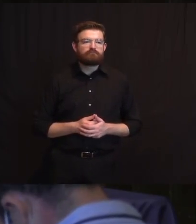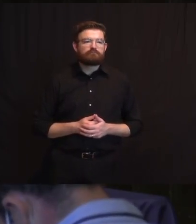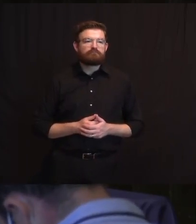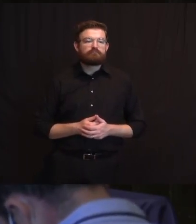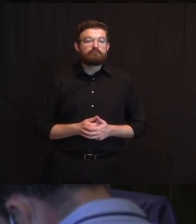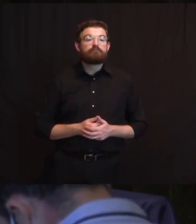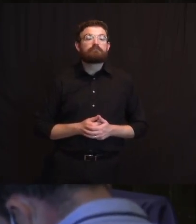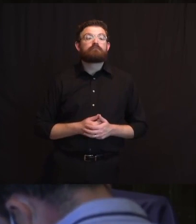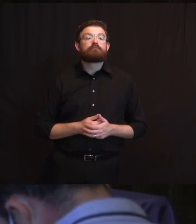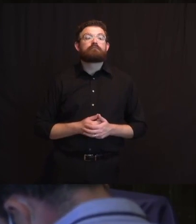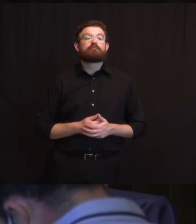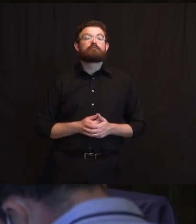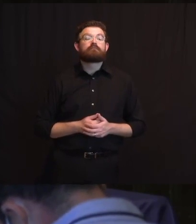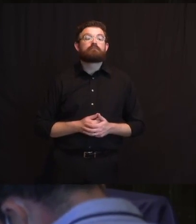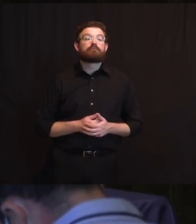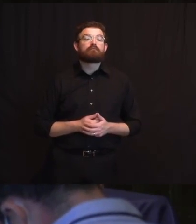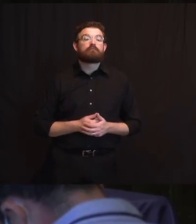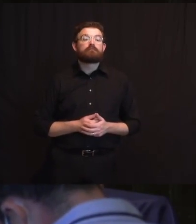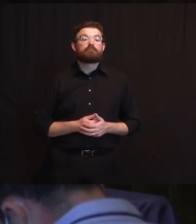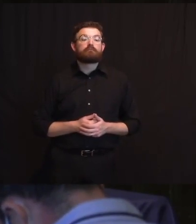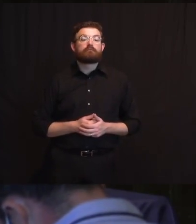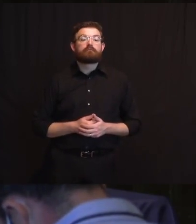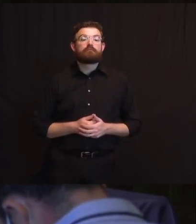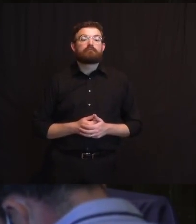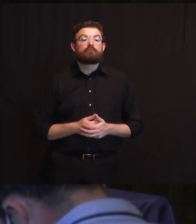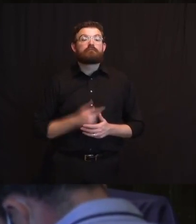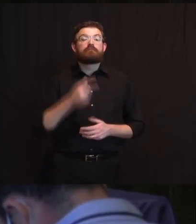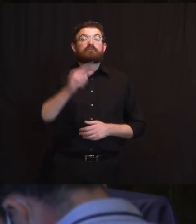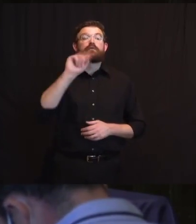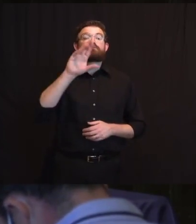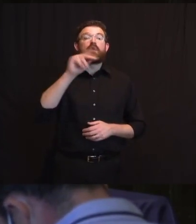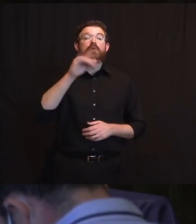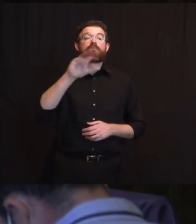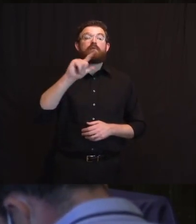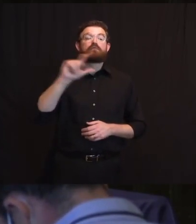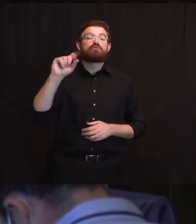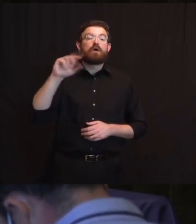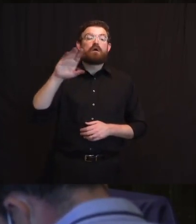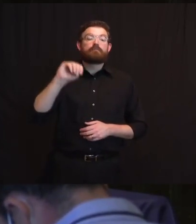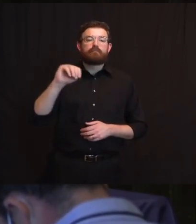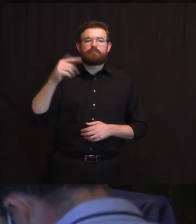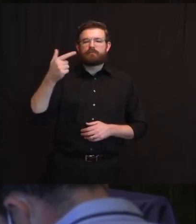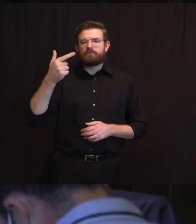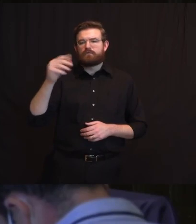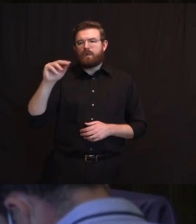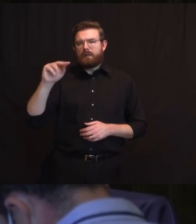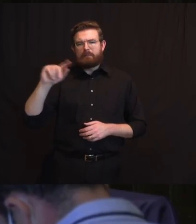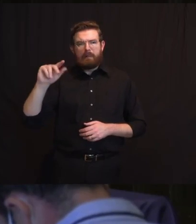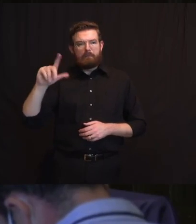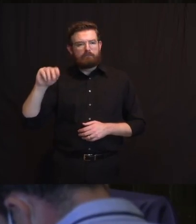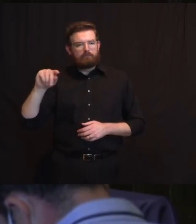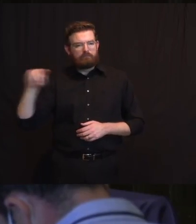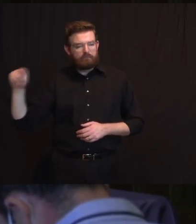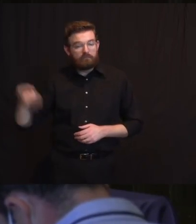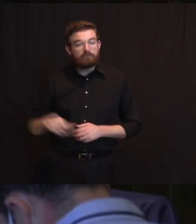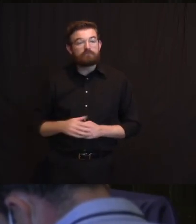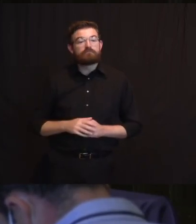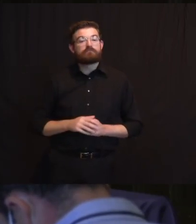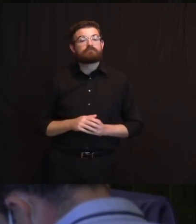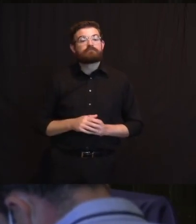that Tropical Storm Gonzalo, this is the earliest time in the history of hurricanes being recorded that a 7th named